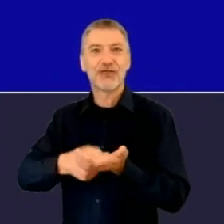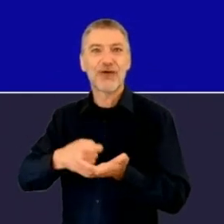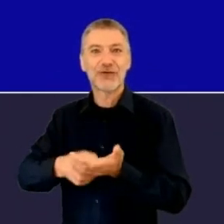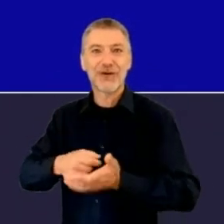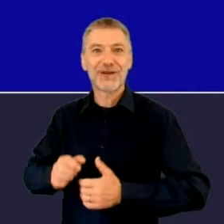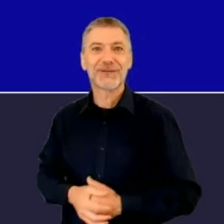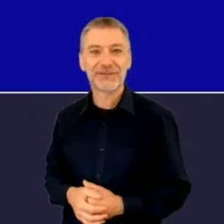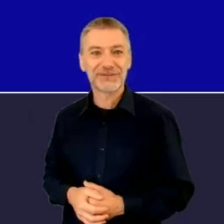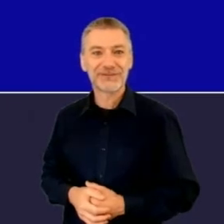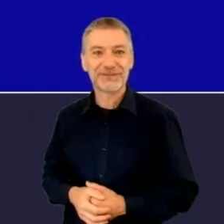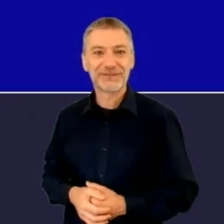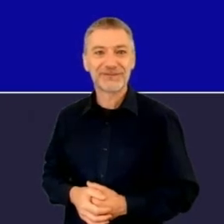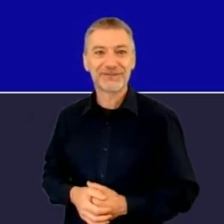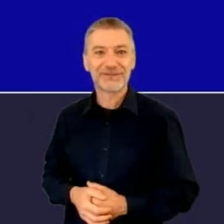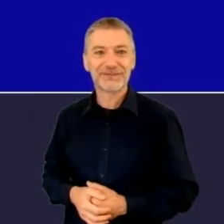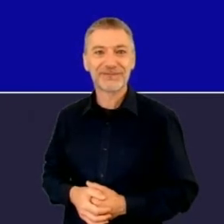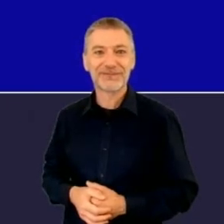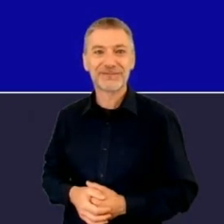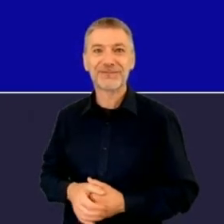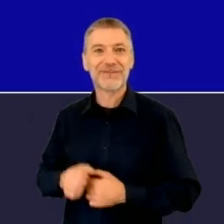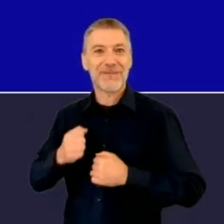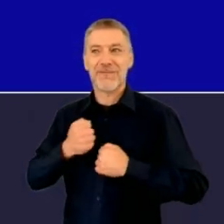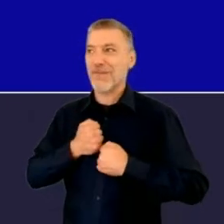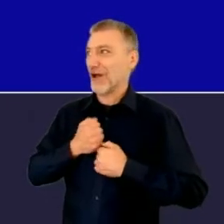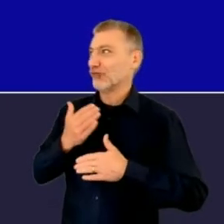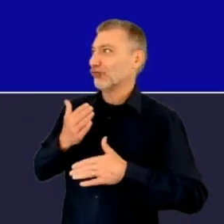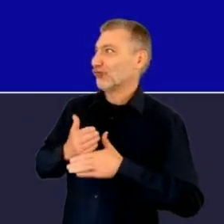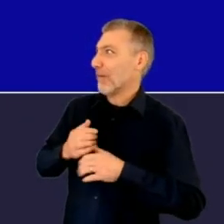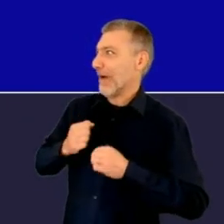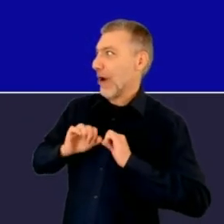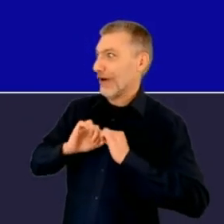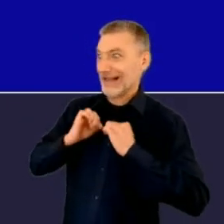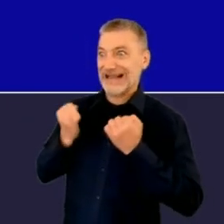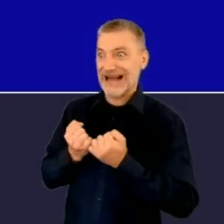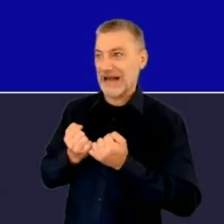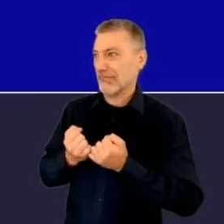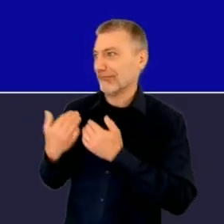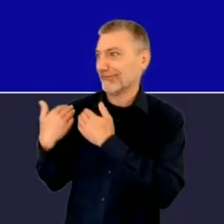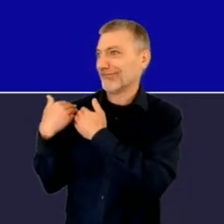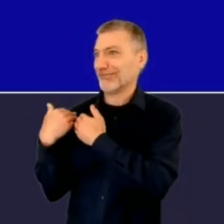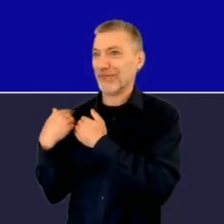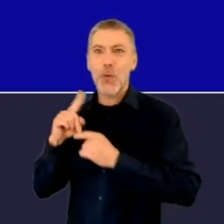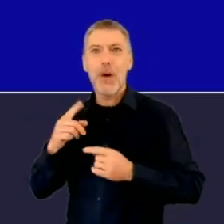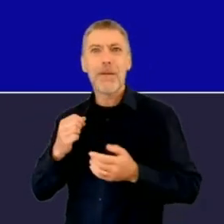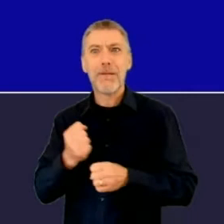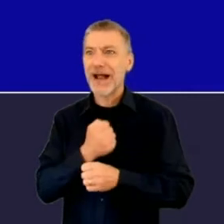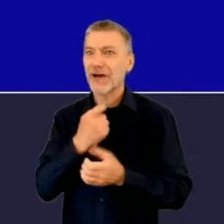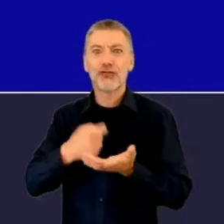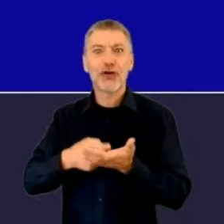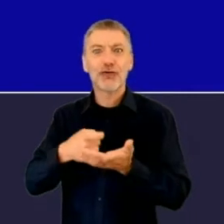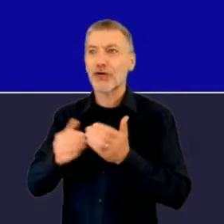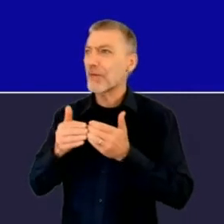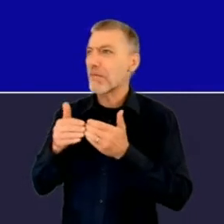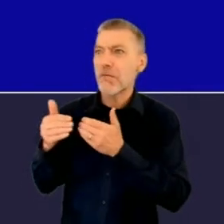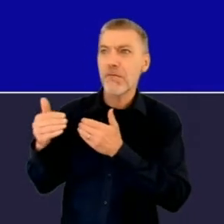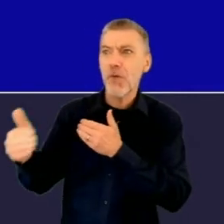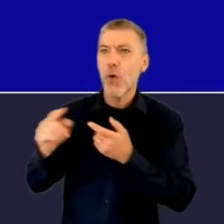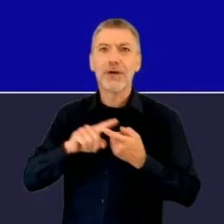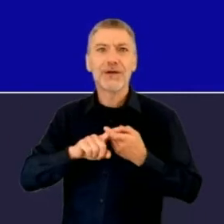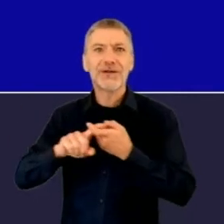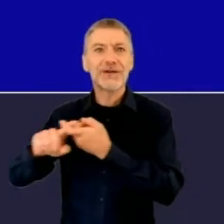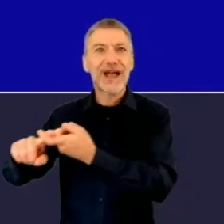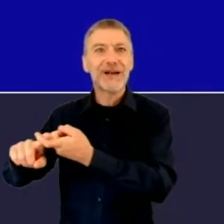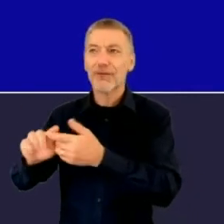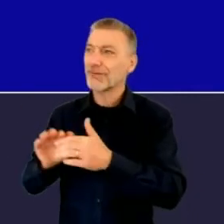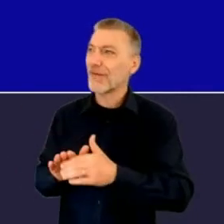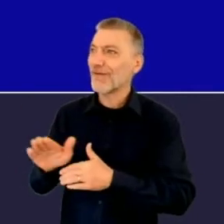so it's my job and our job in our team to try and make Rolls-Royce a more sustainable company. And